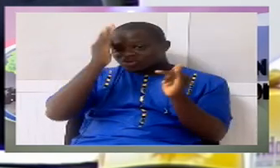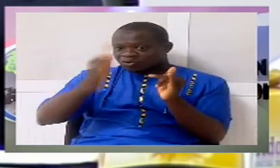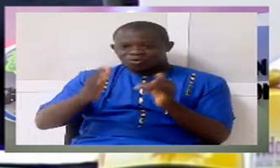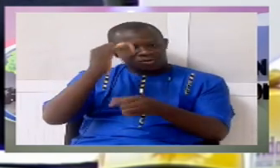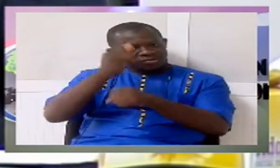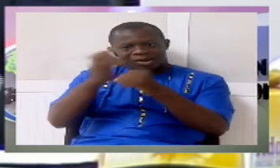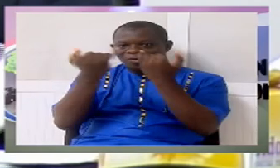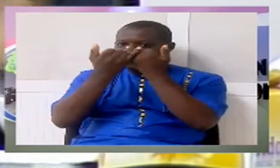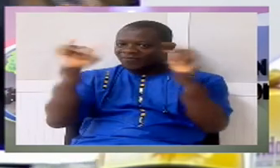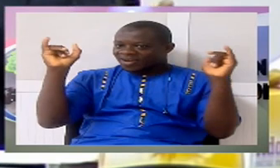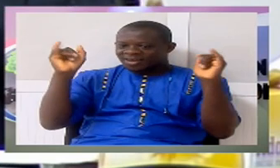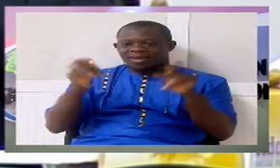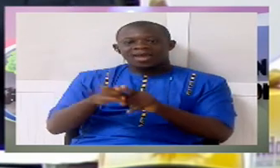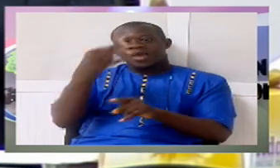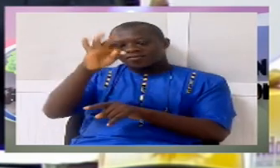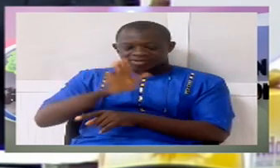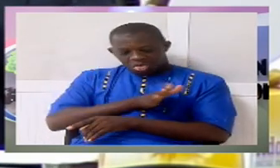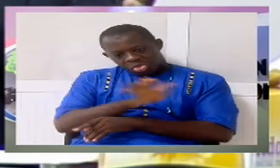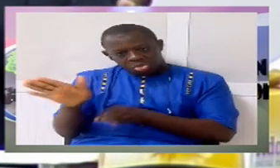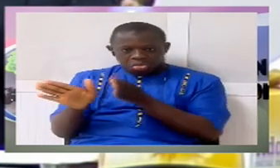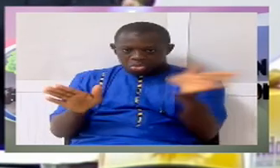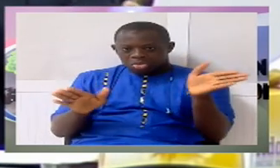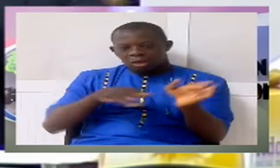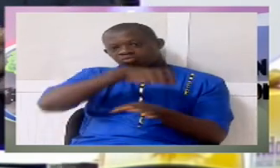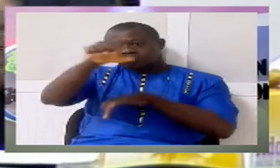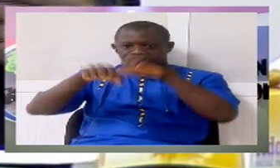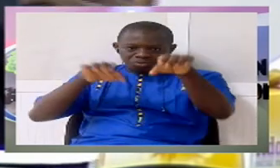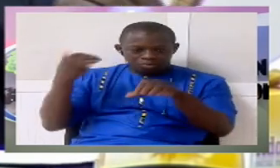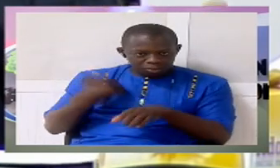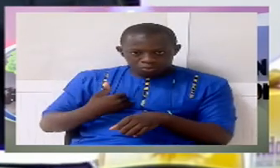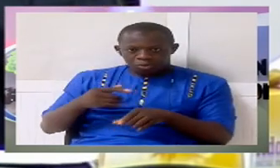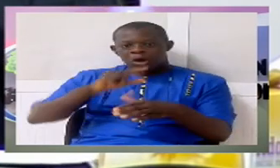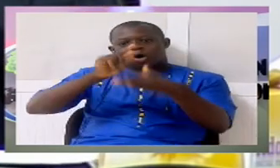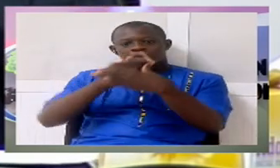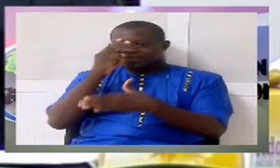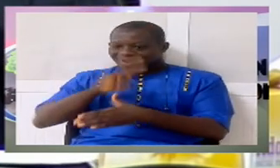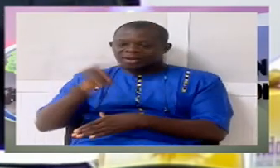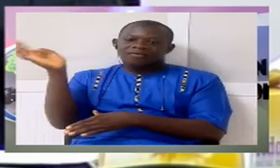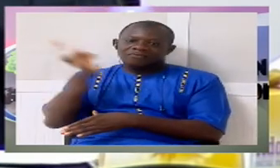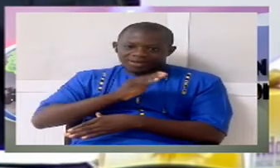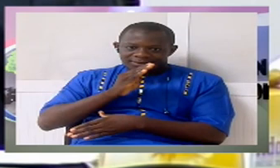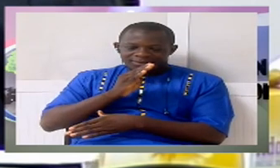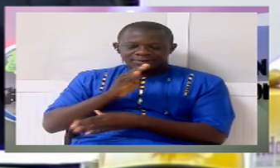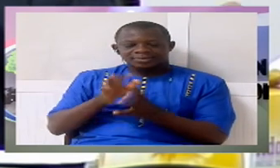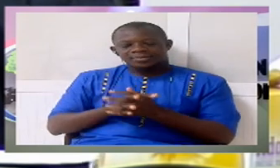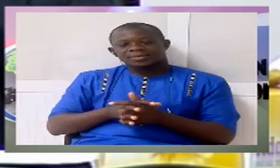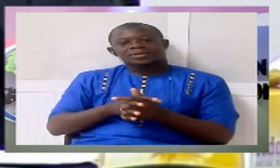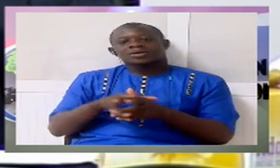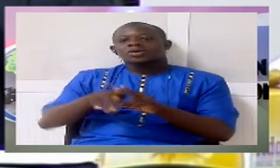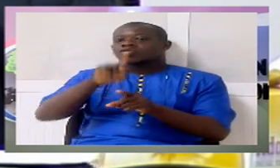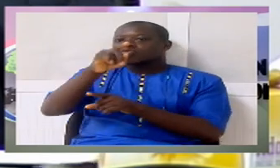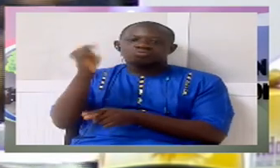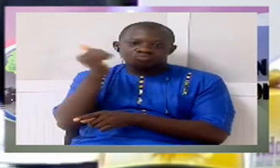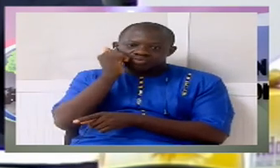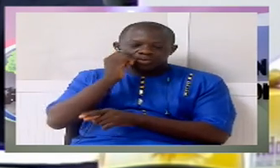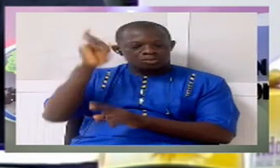free. If you dilly-dally, or you try to lie, you would always try